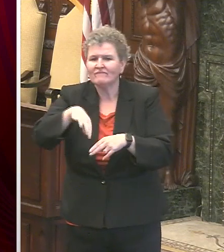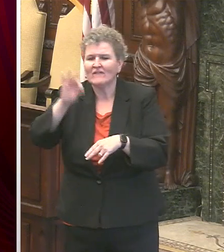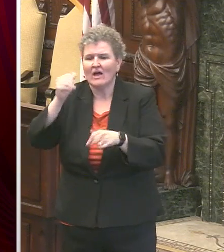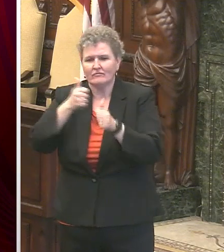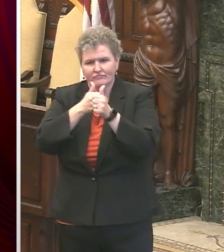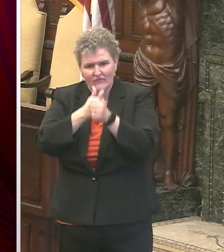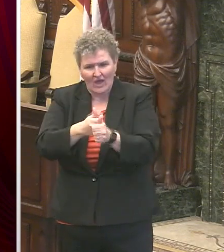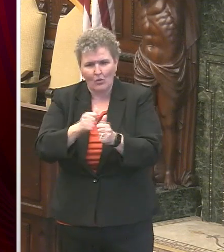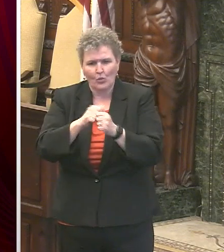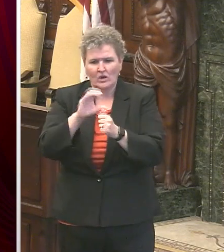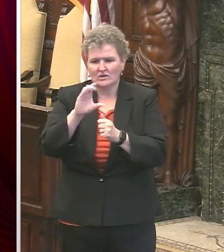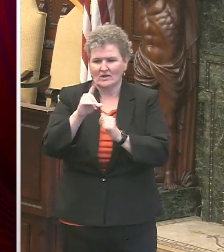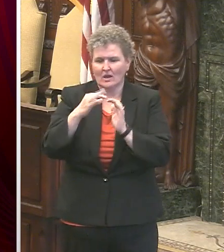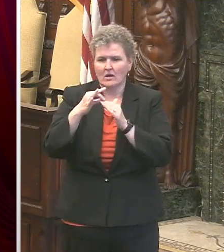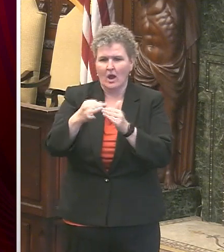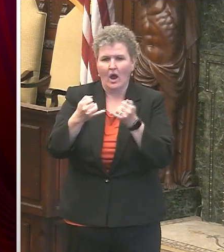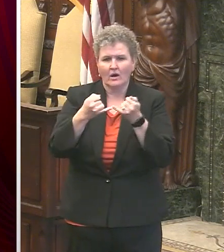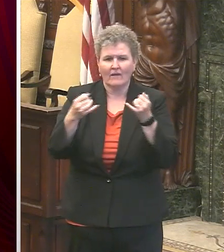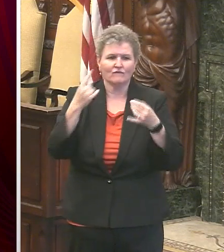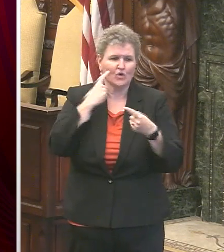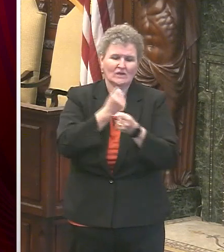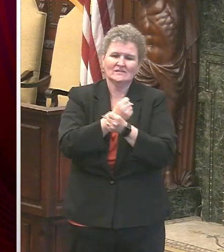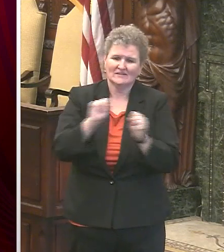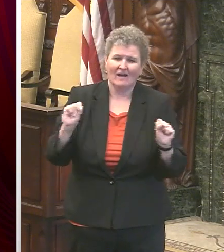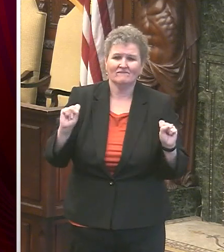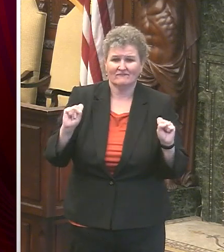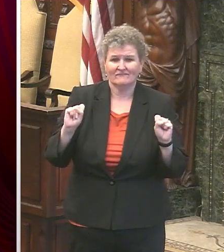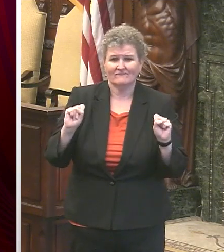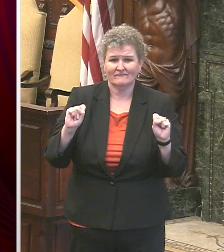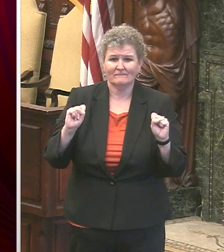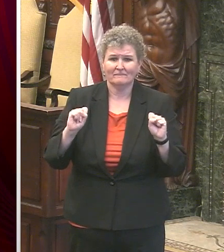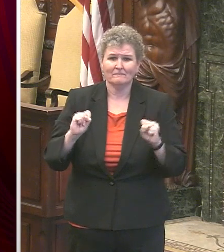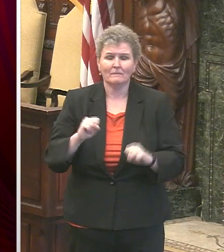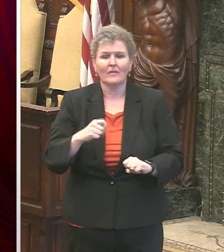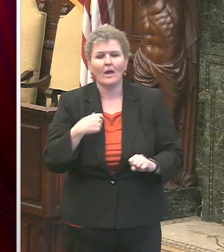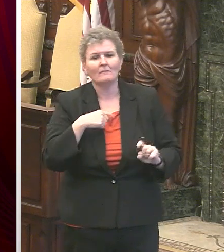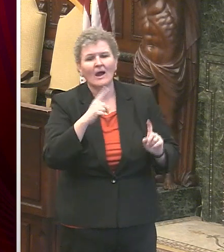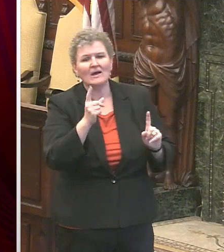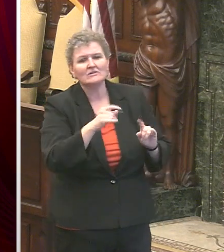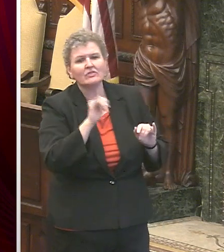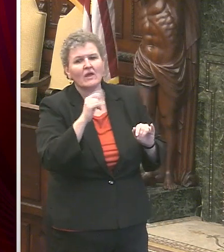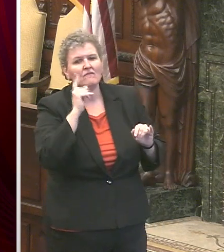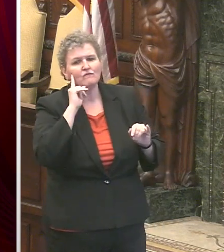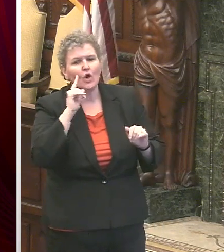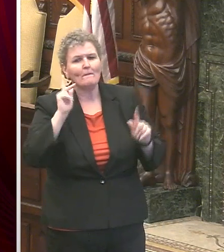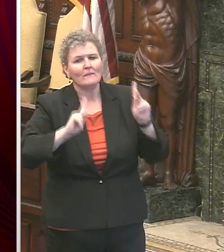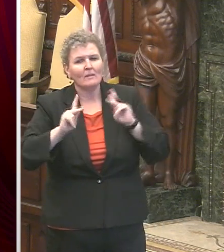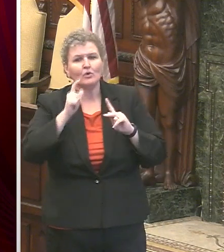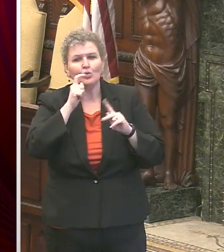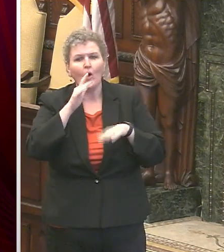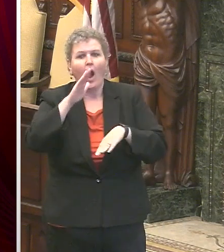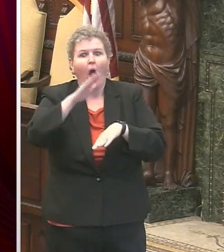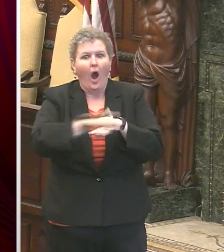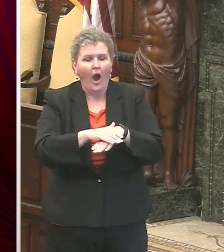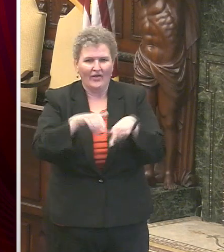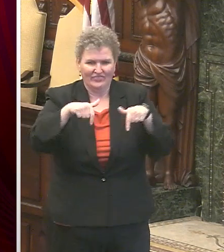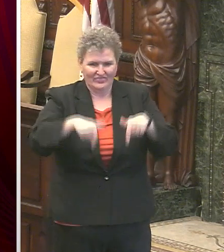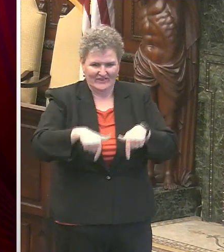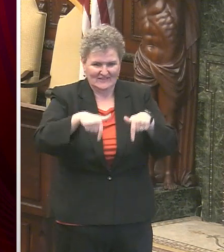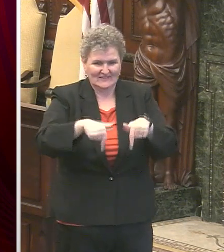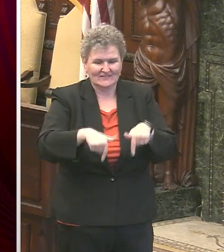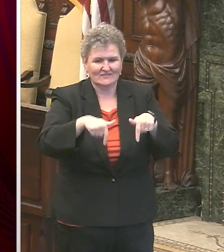safe. Okay, but and I'm asking this as much for the people who are on this, who